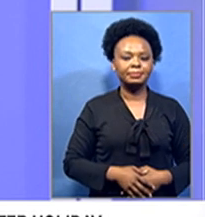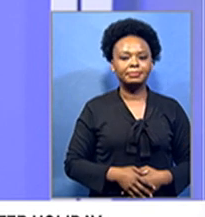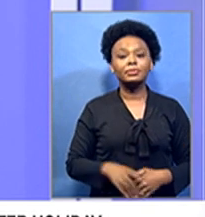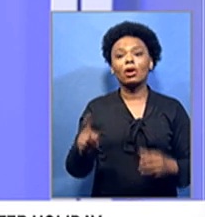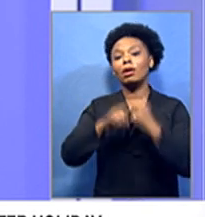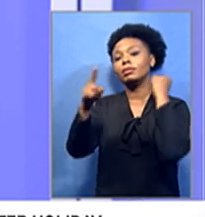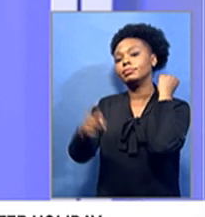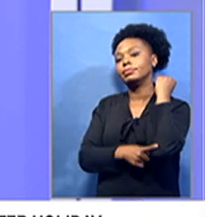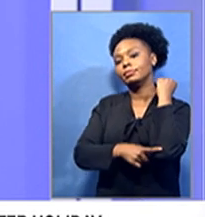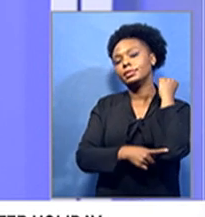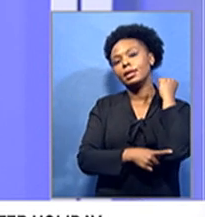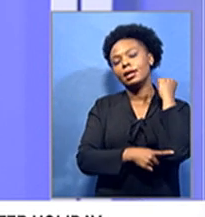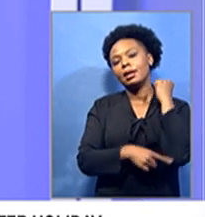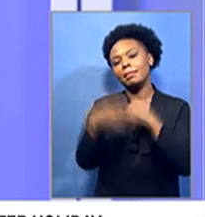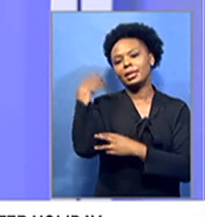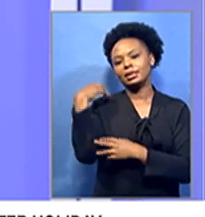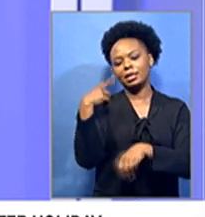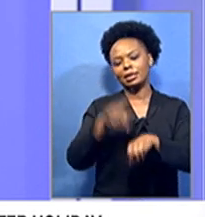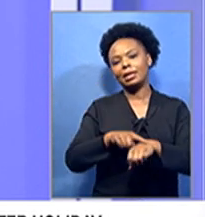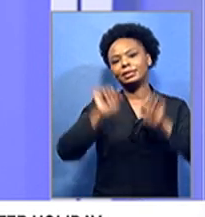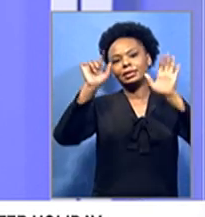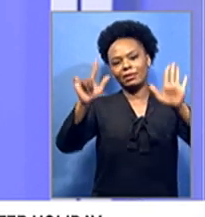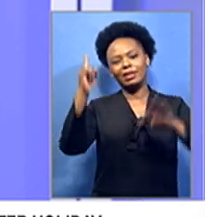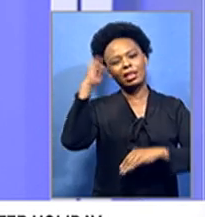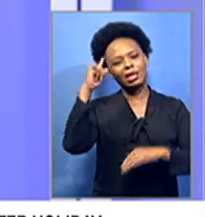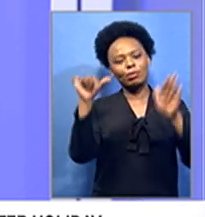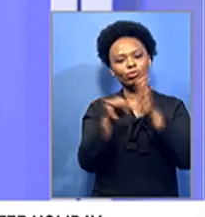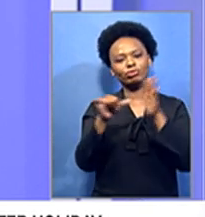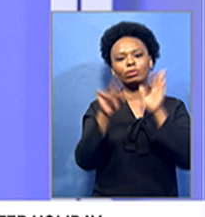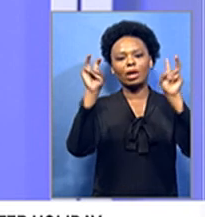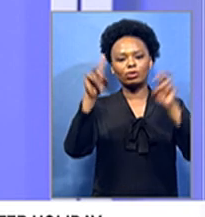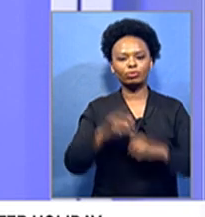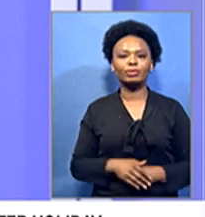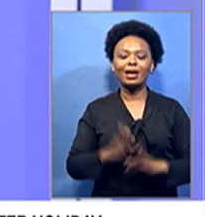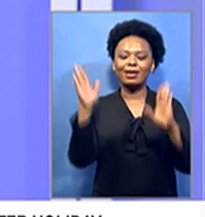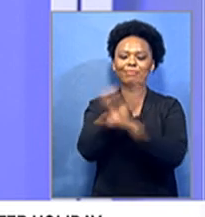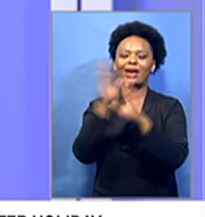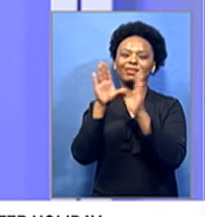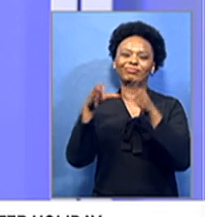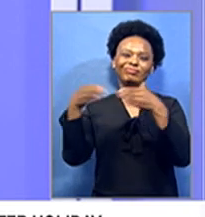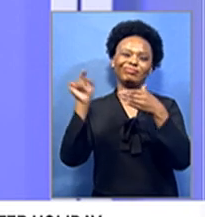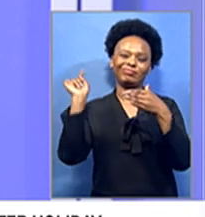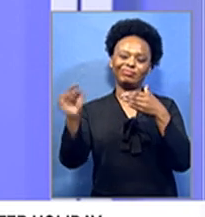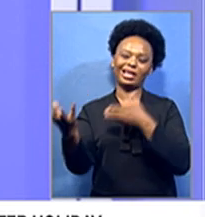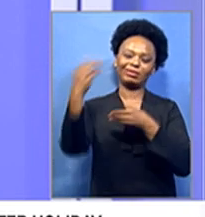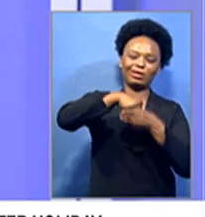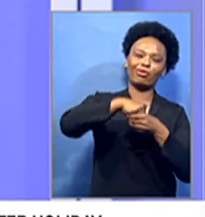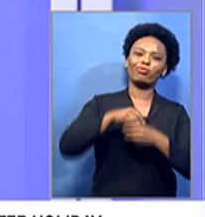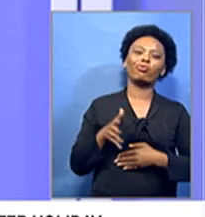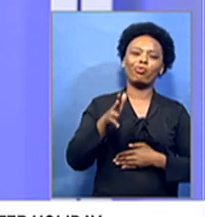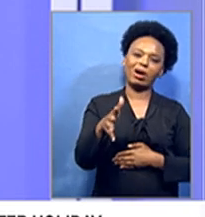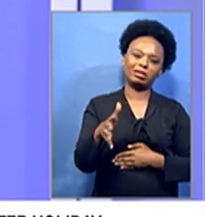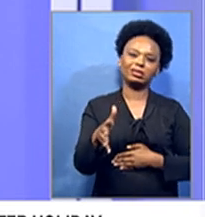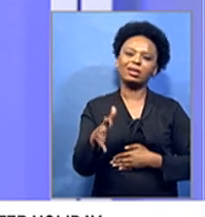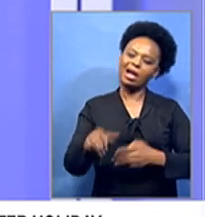the 7 o'clock news, but I think this is a very important issue. The private sector, they want to get involved. They want to assist